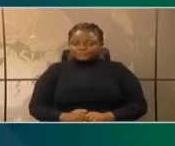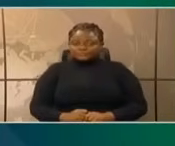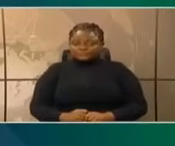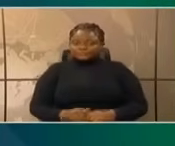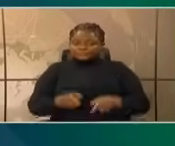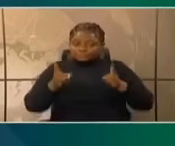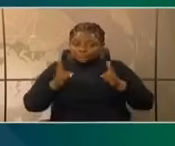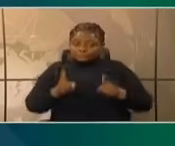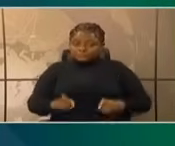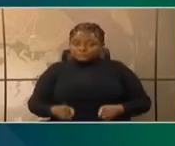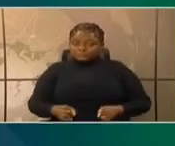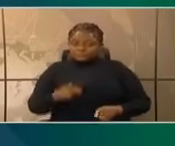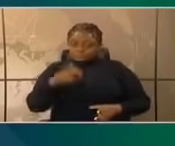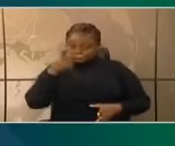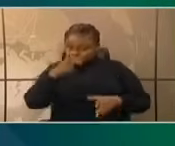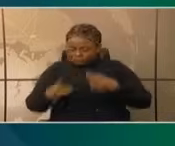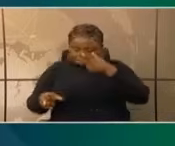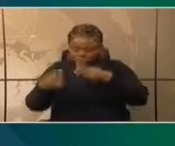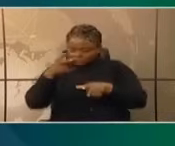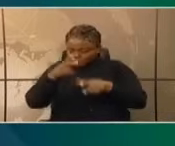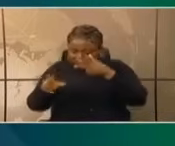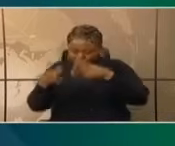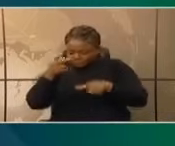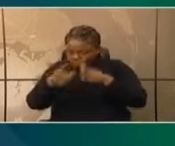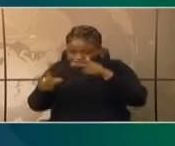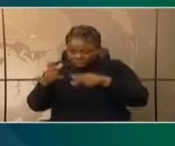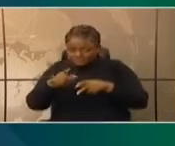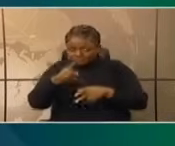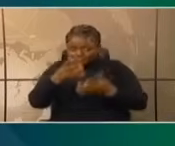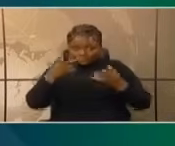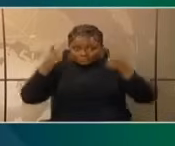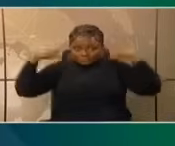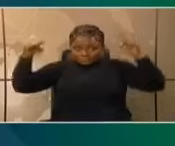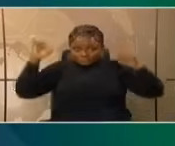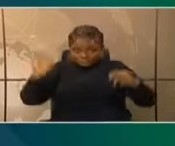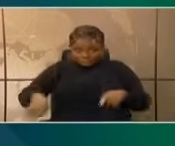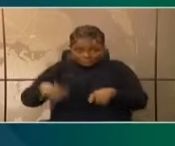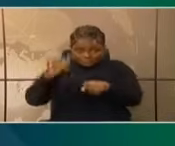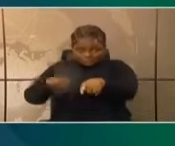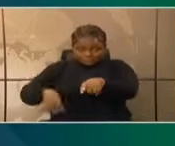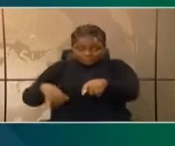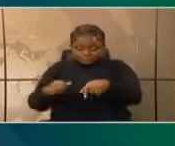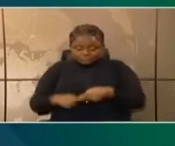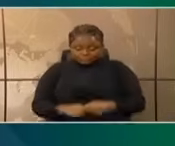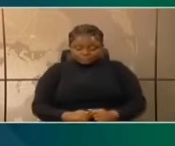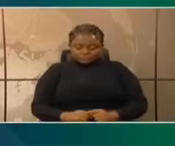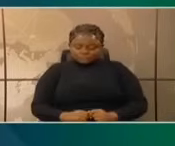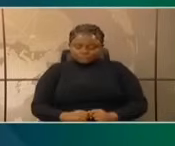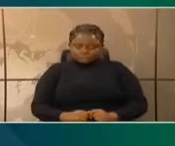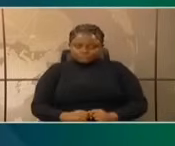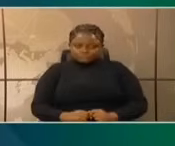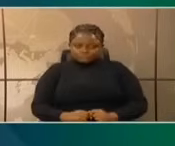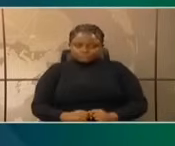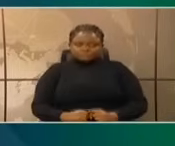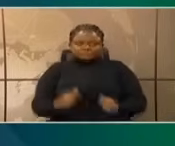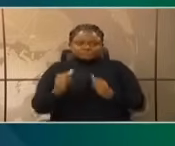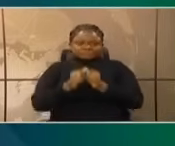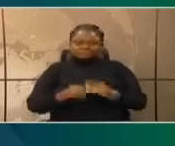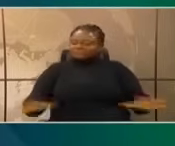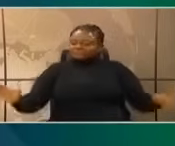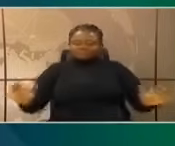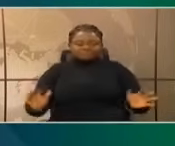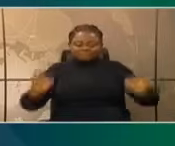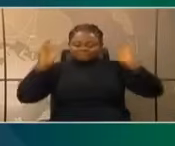ah we nipa wo da wo ma me ye mbosom enkono wo da so ye so pass e bibia ye